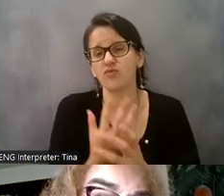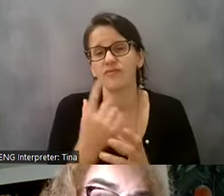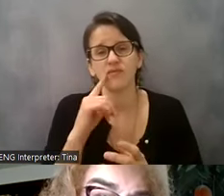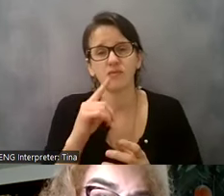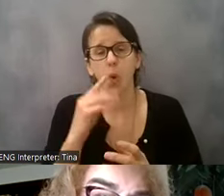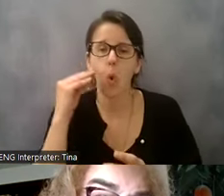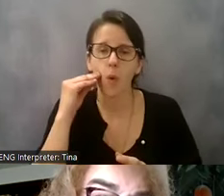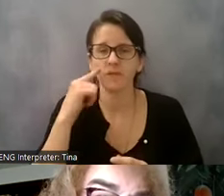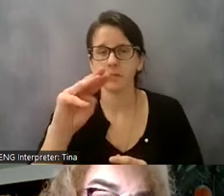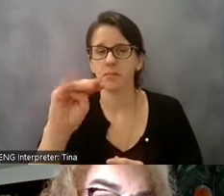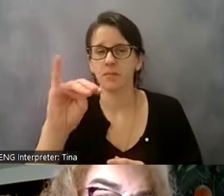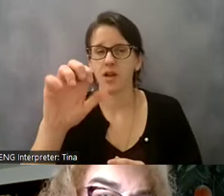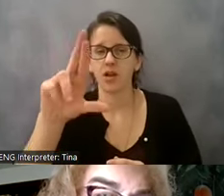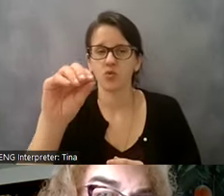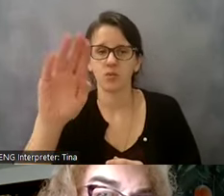Next slide, please.